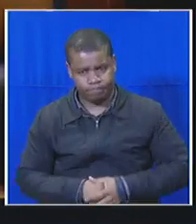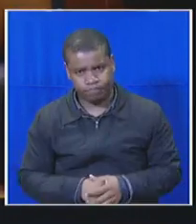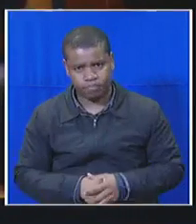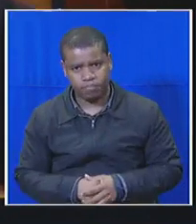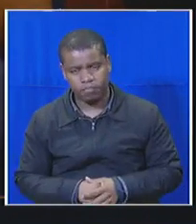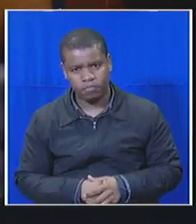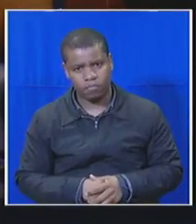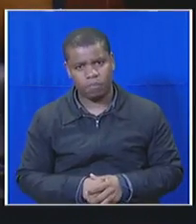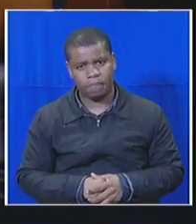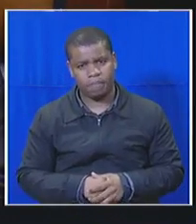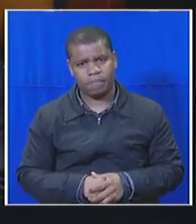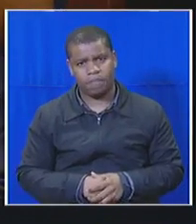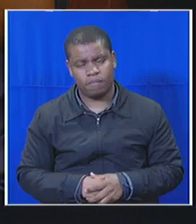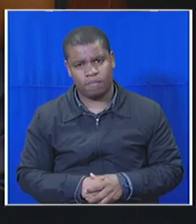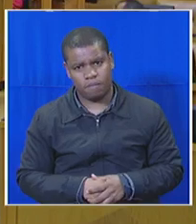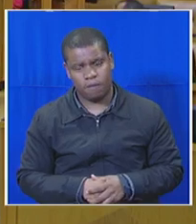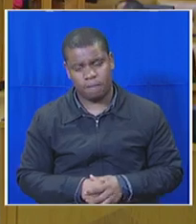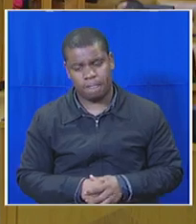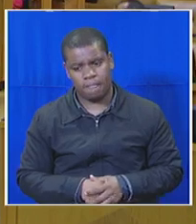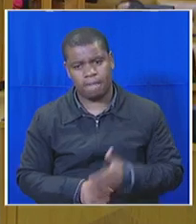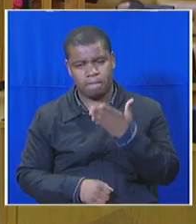Yes, Honorable Member.